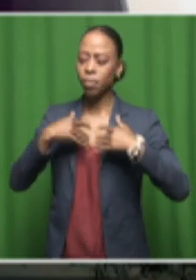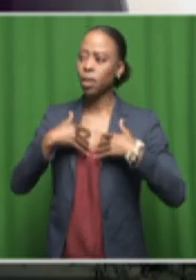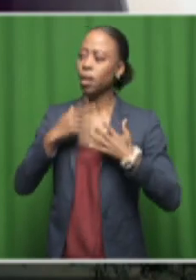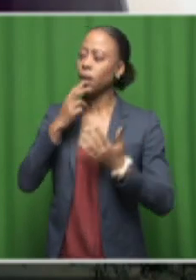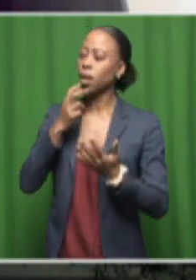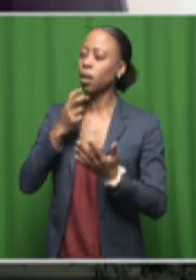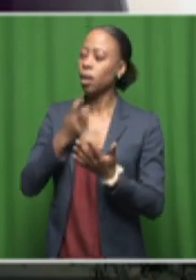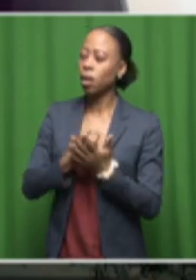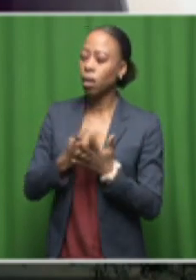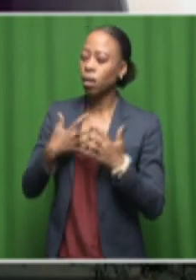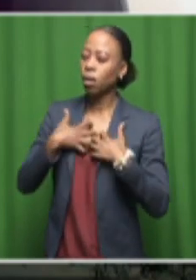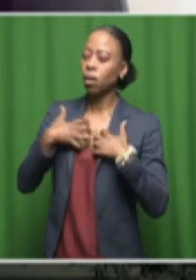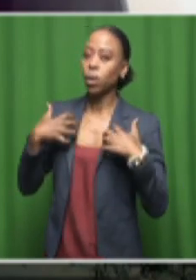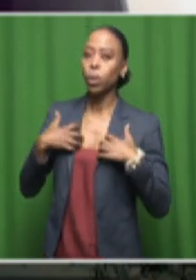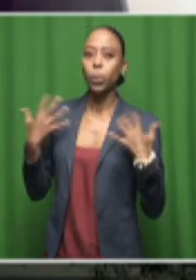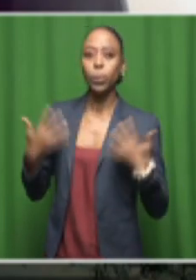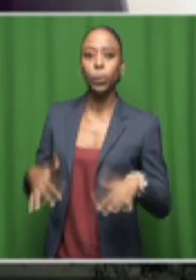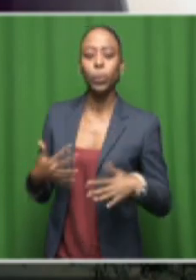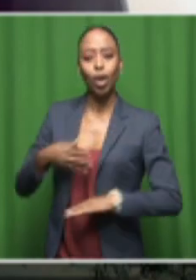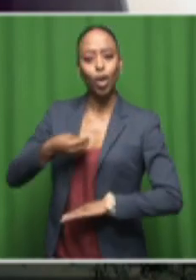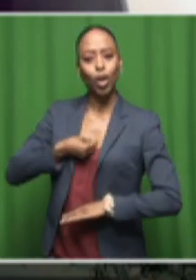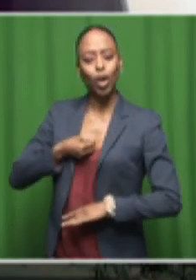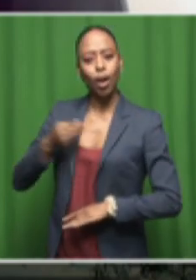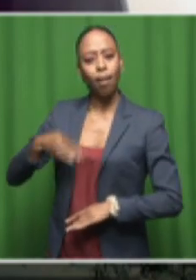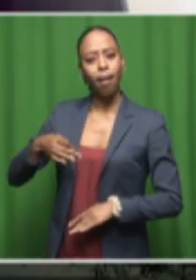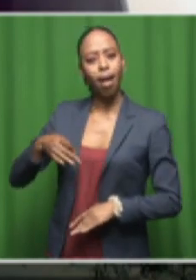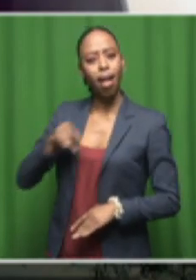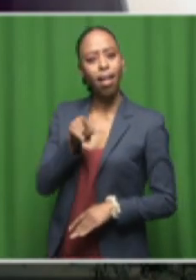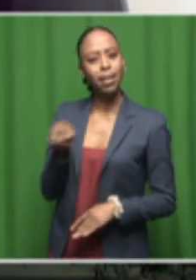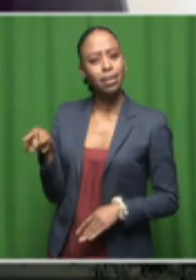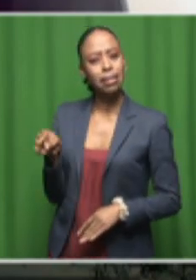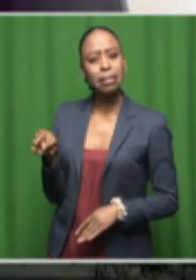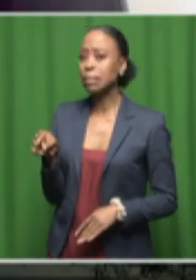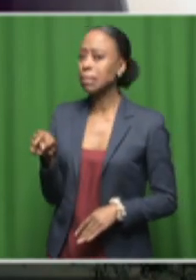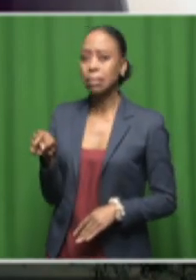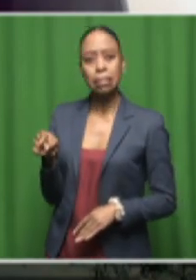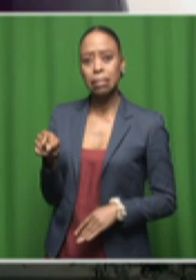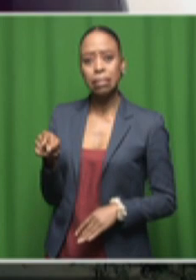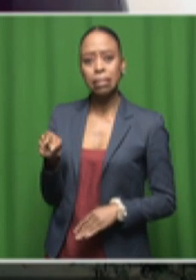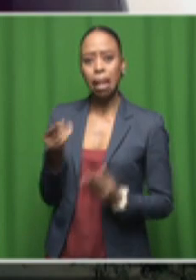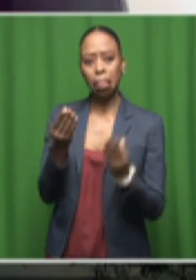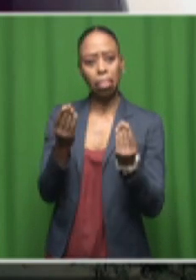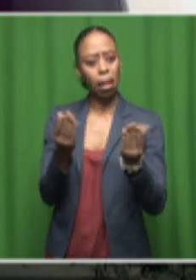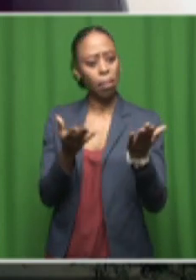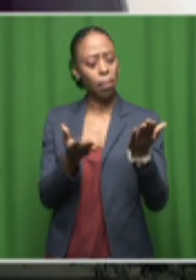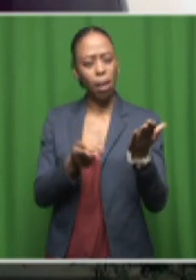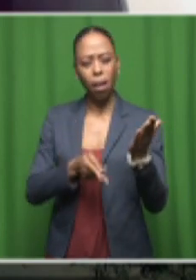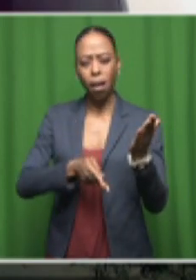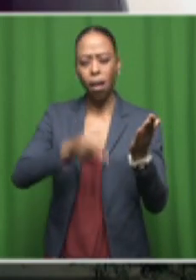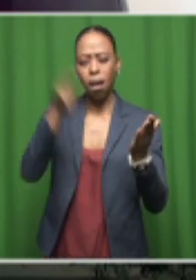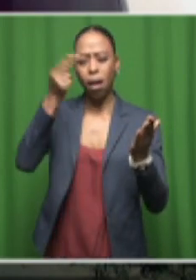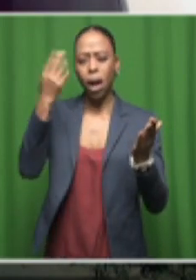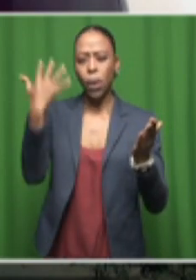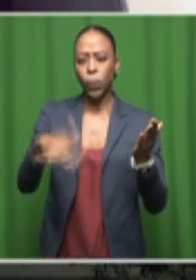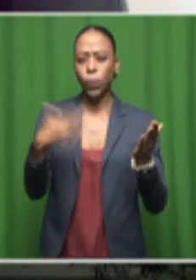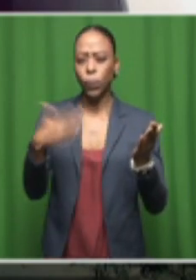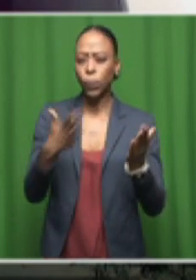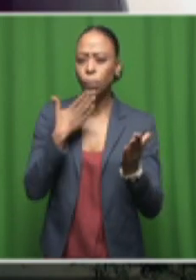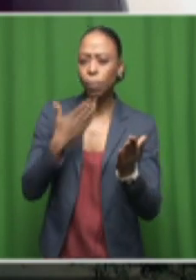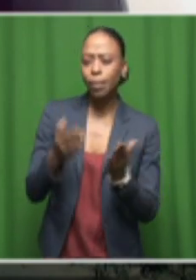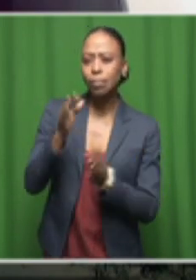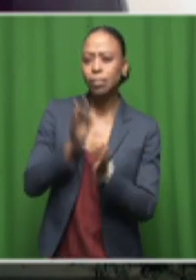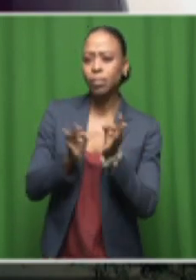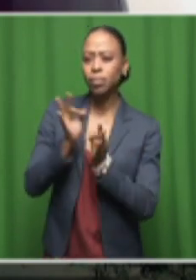out for me was the prevalence in young girls, particularly. I saw that figure being quite high. Perhaps you want to go through some of